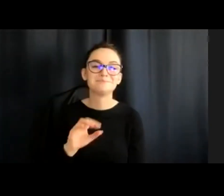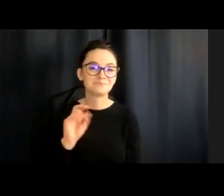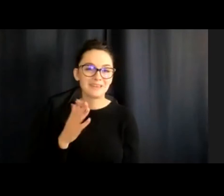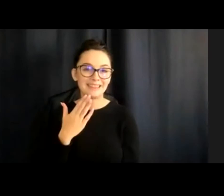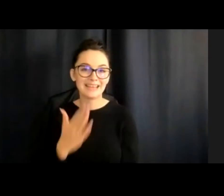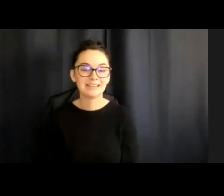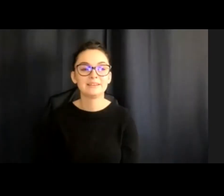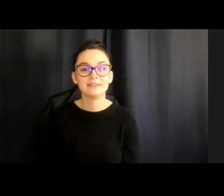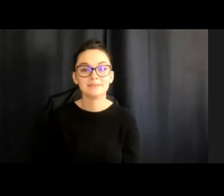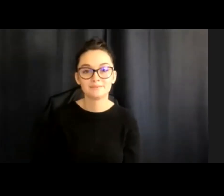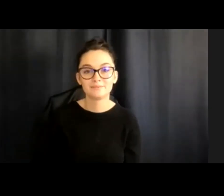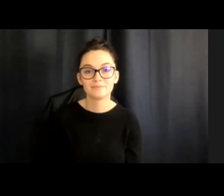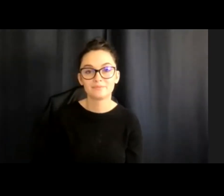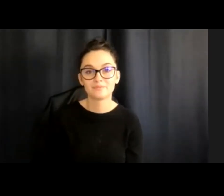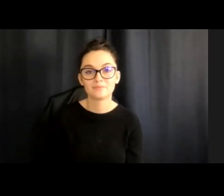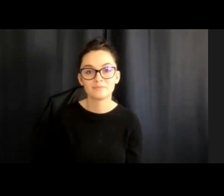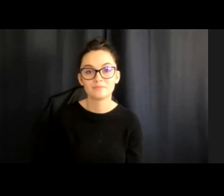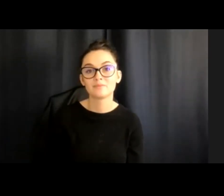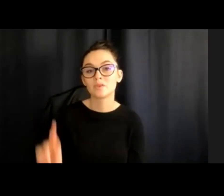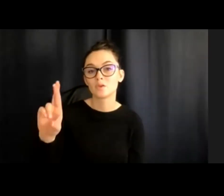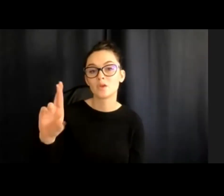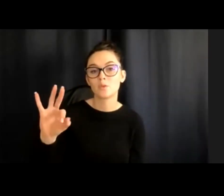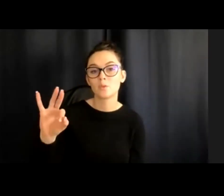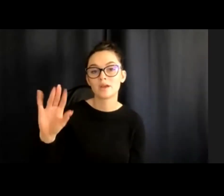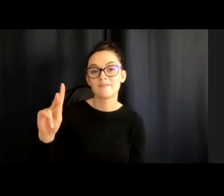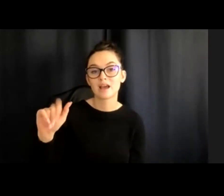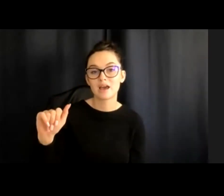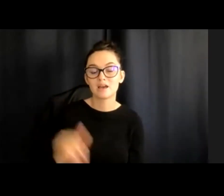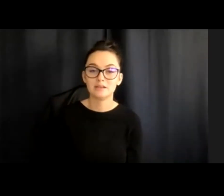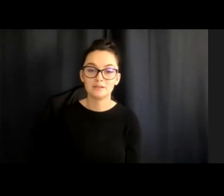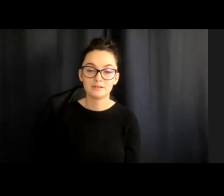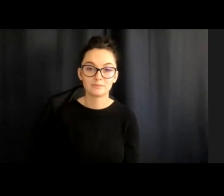We'll try. How about Rivka?